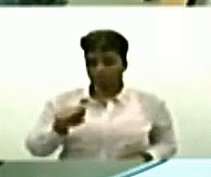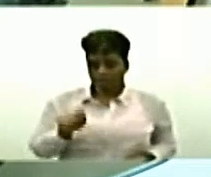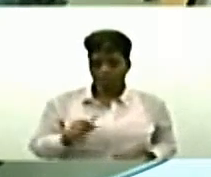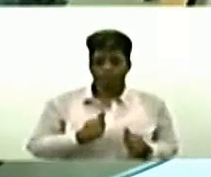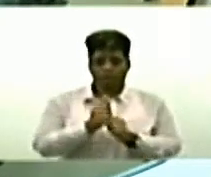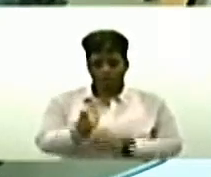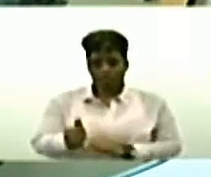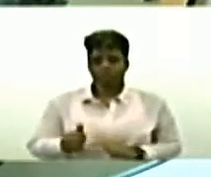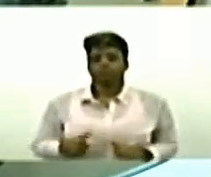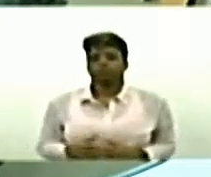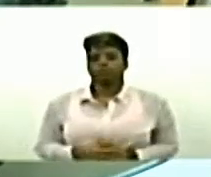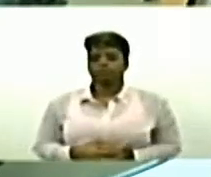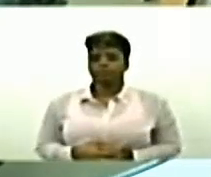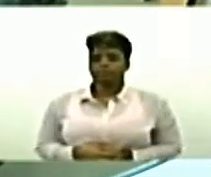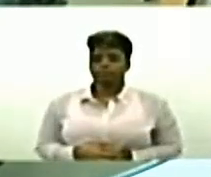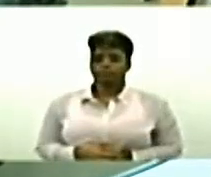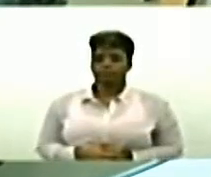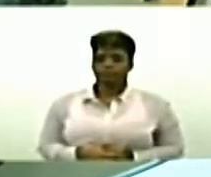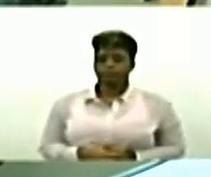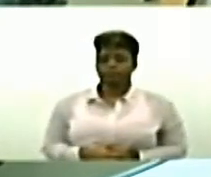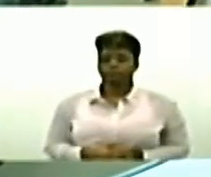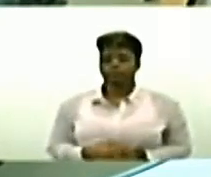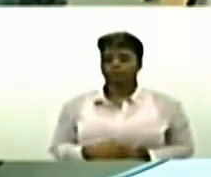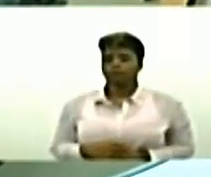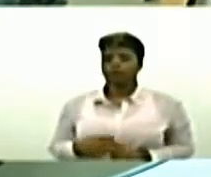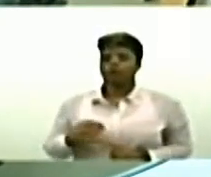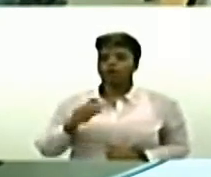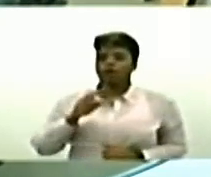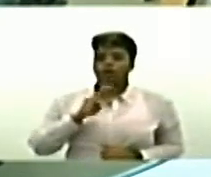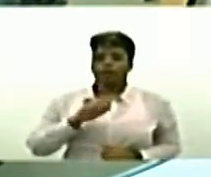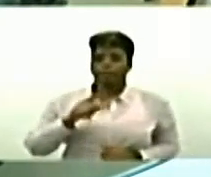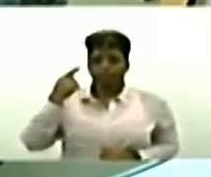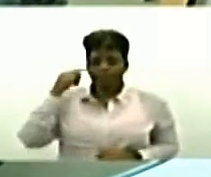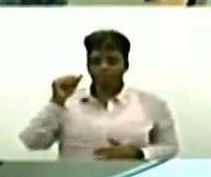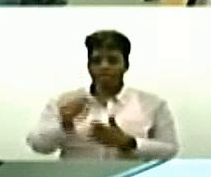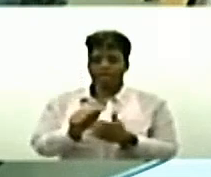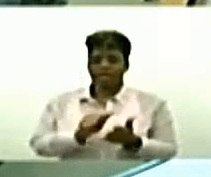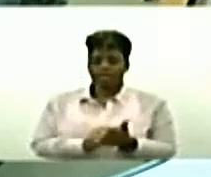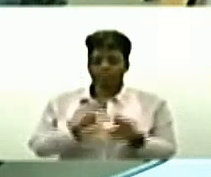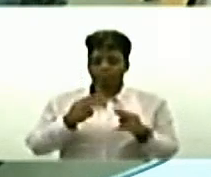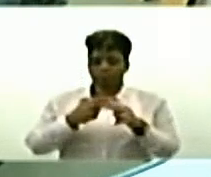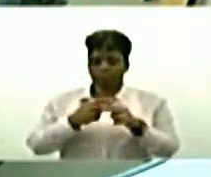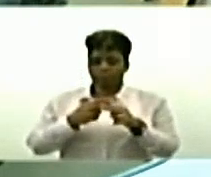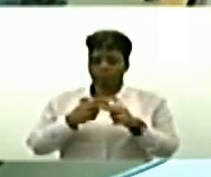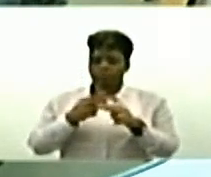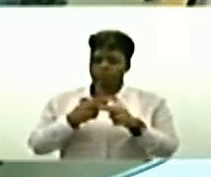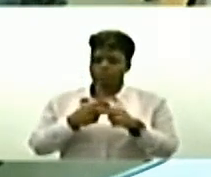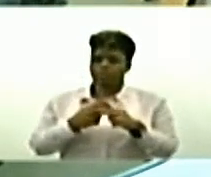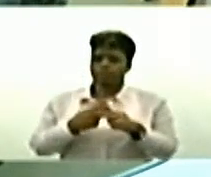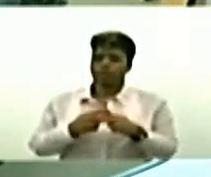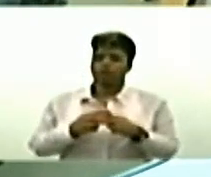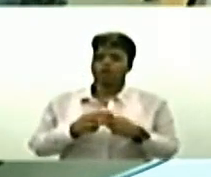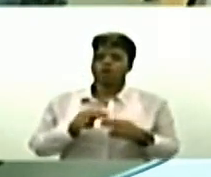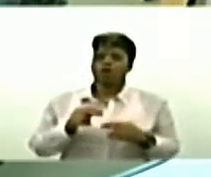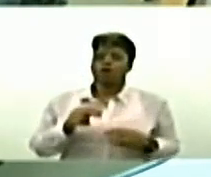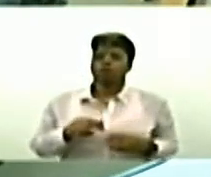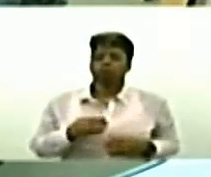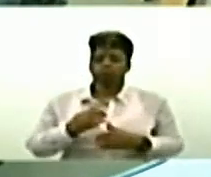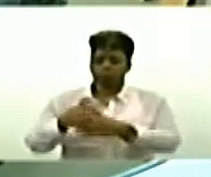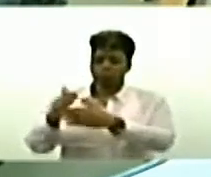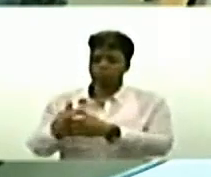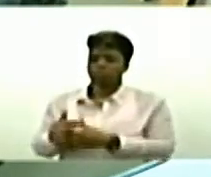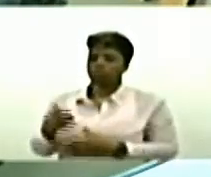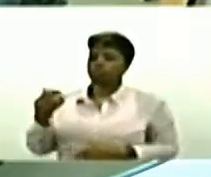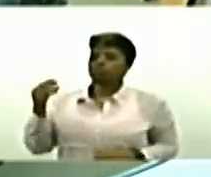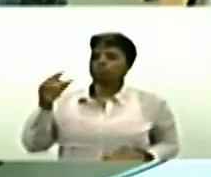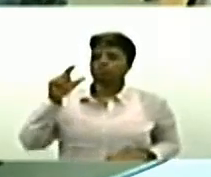have it. A bill for an act shortly entitled Appropriation 2019 Act 2018.